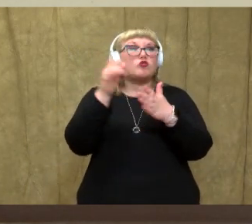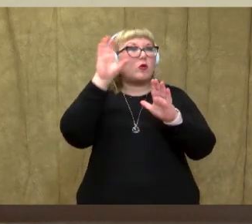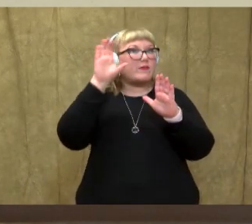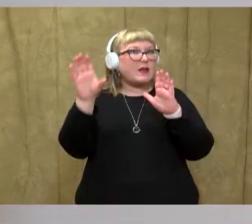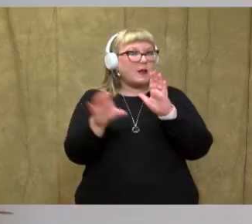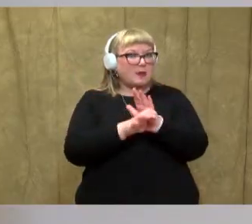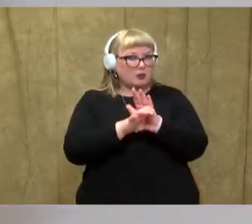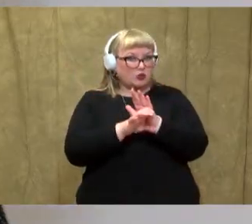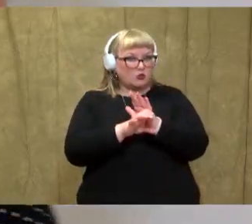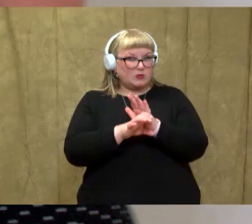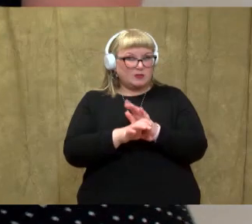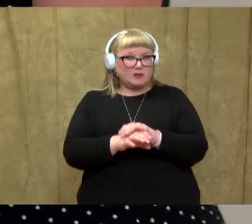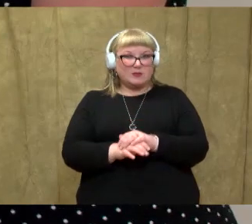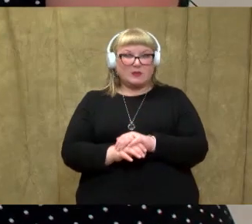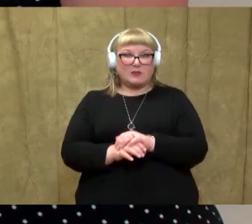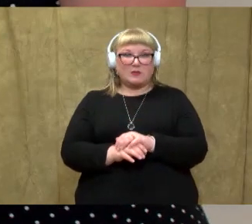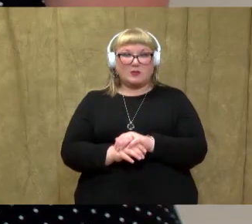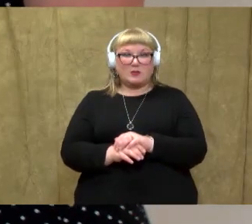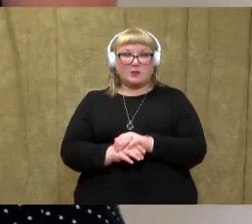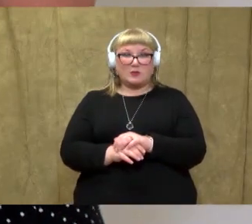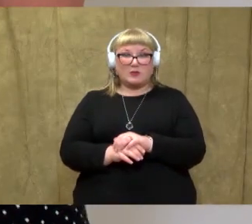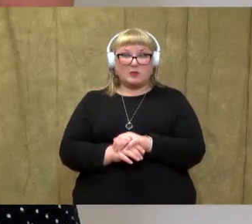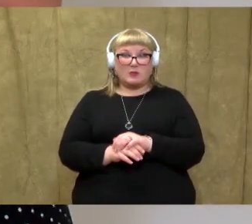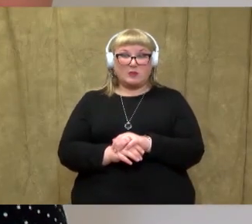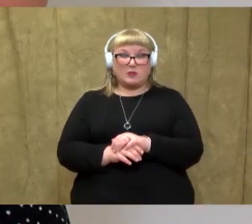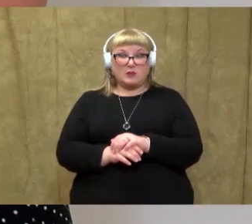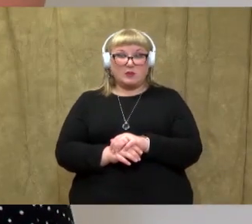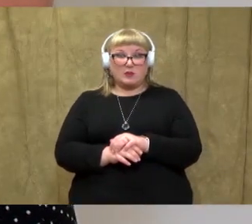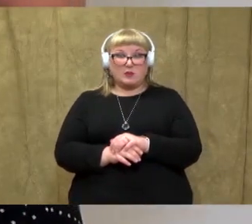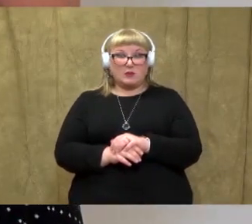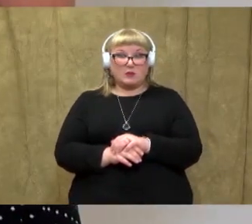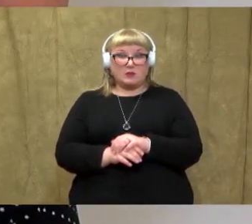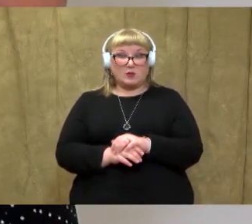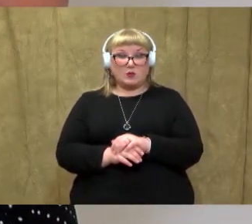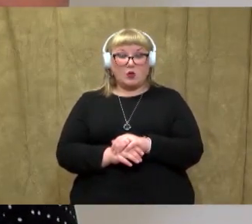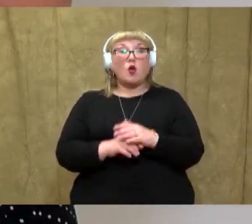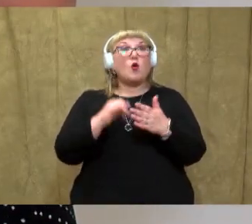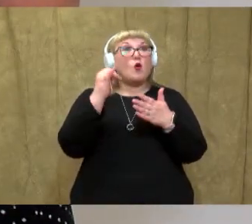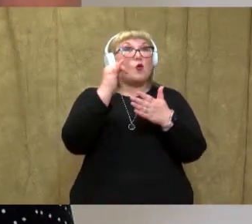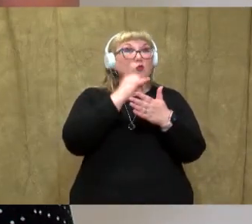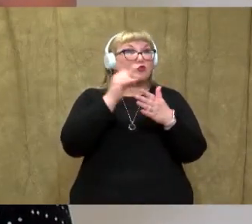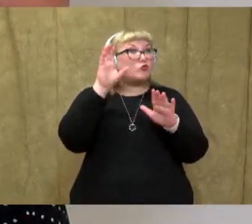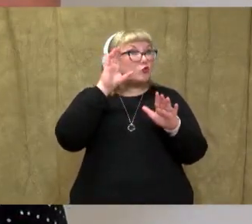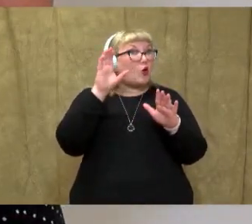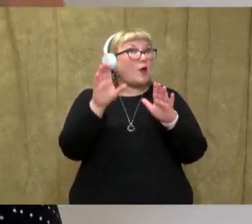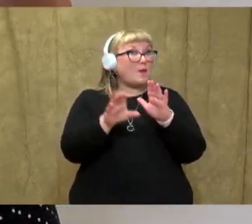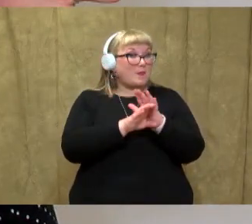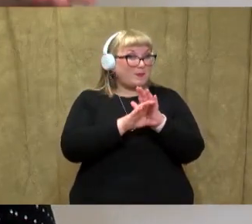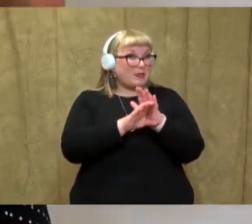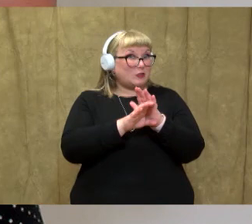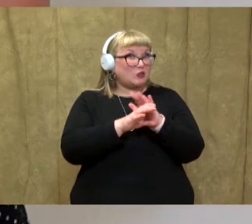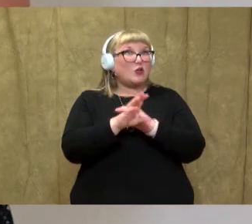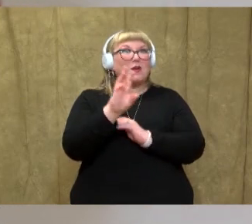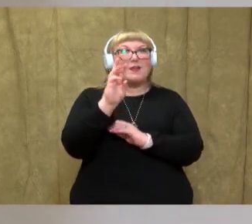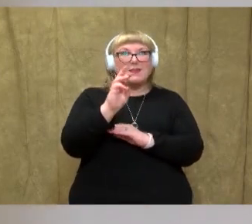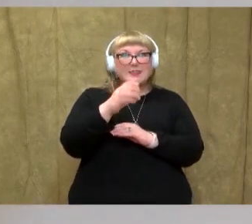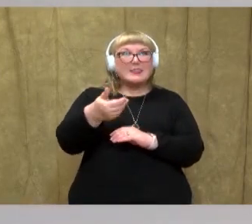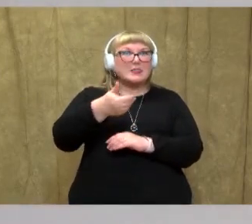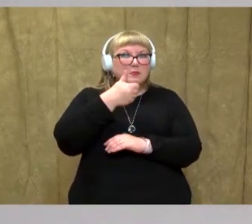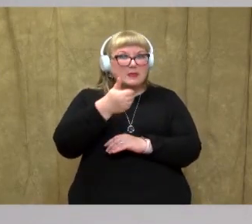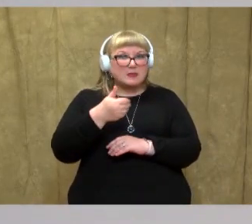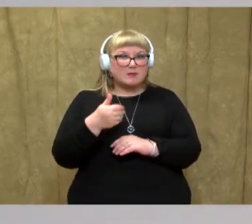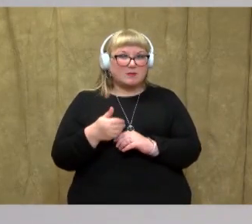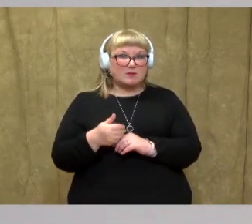picture. So we are going to, underneath our problem, draw a picture of our 6 pieces of